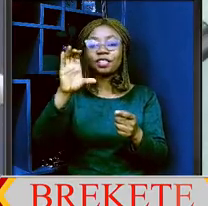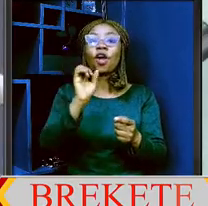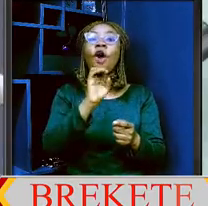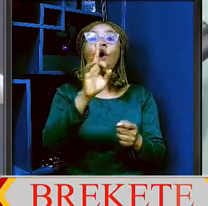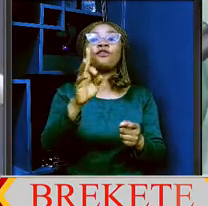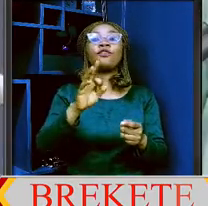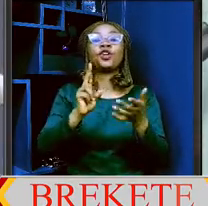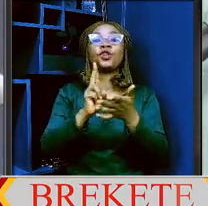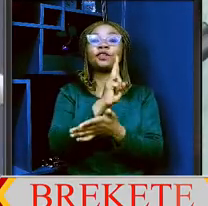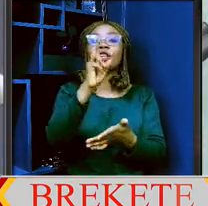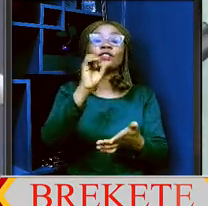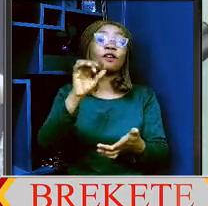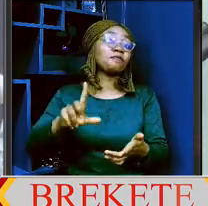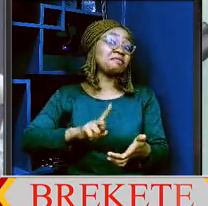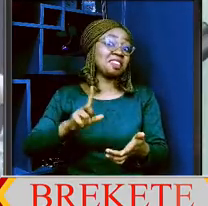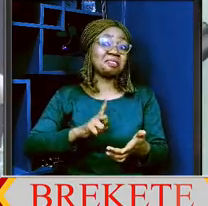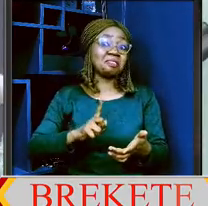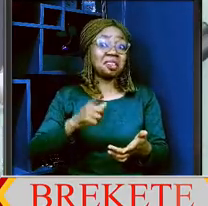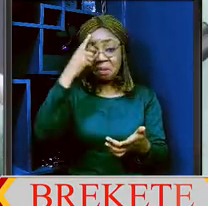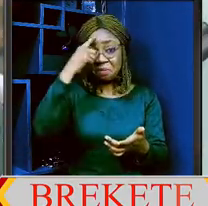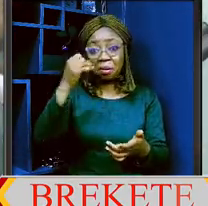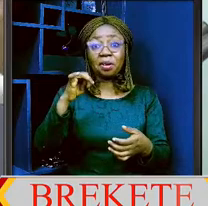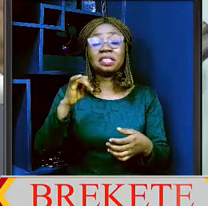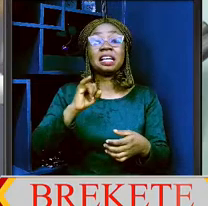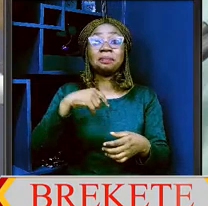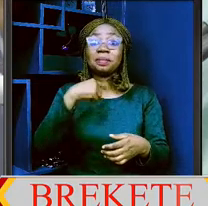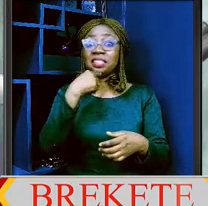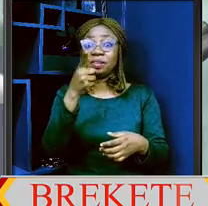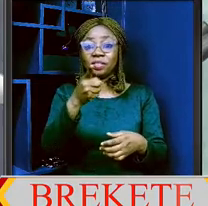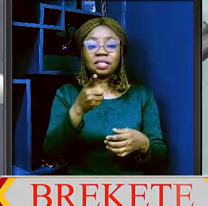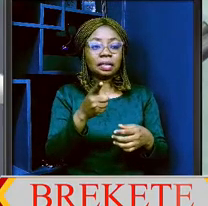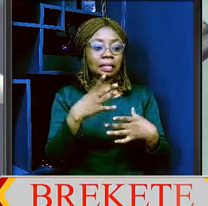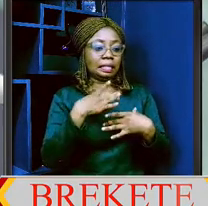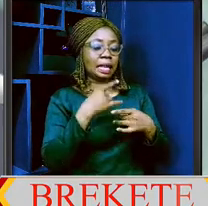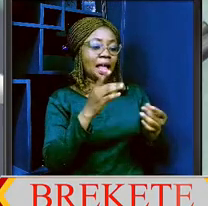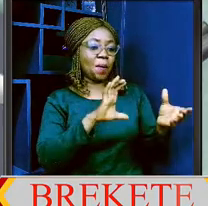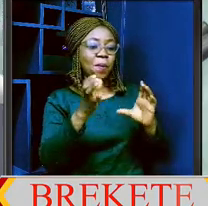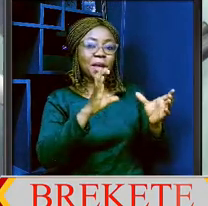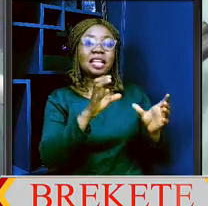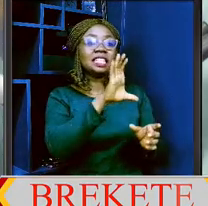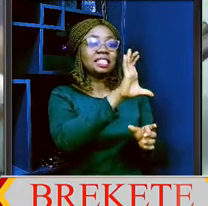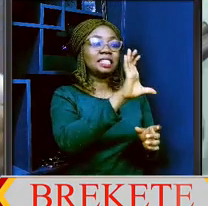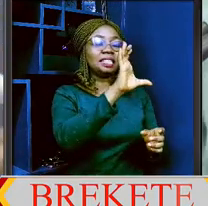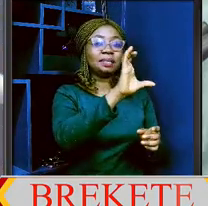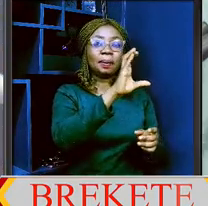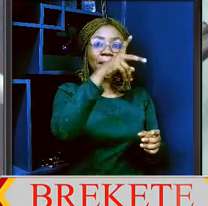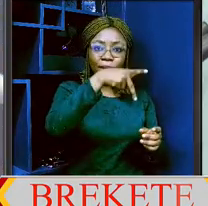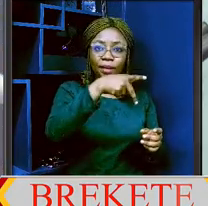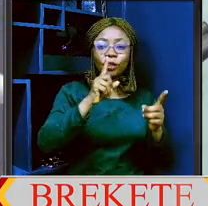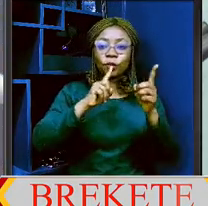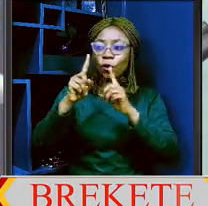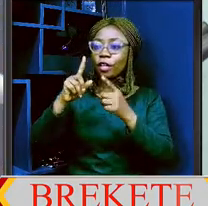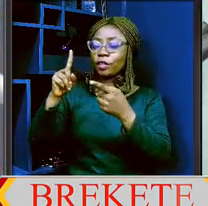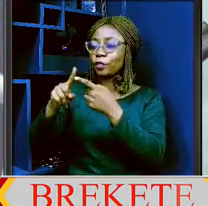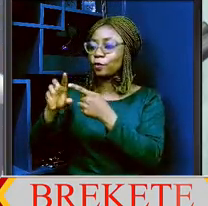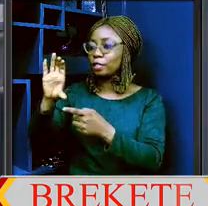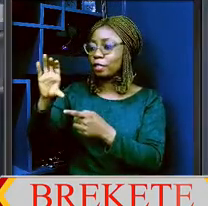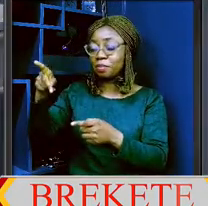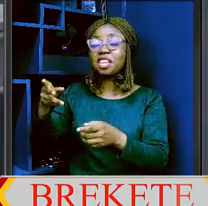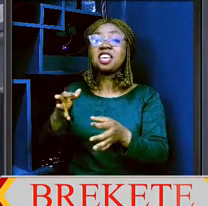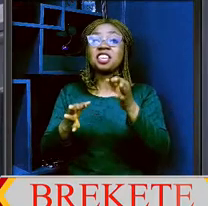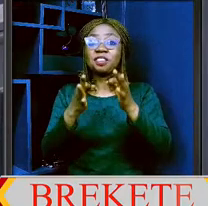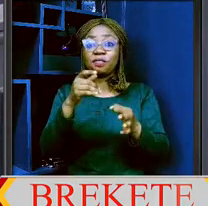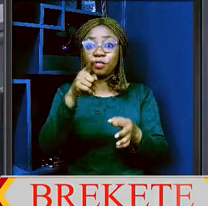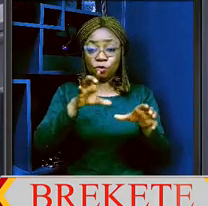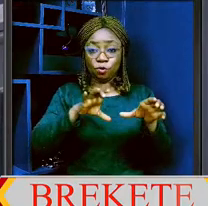because I tell it's like CP talking to CP if you do for me you know know when you going